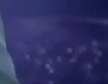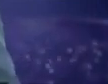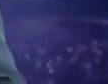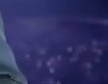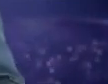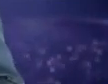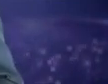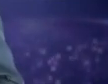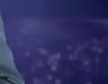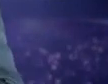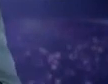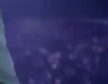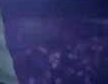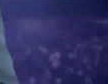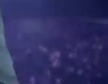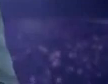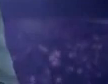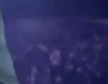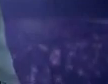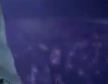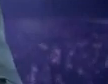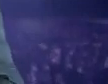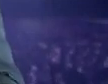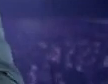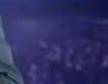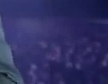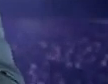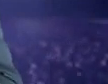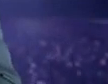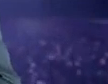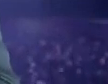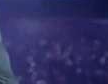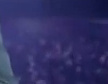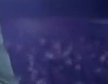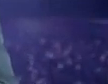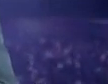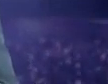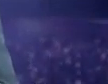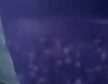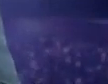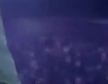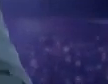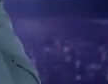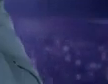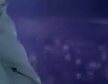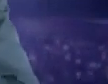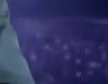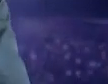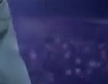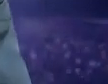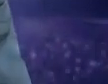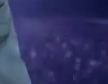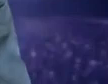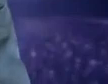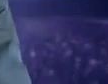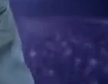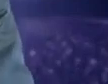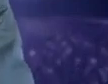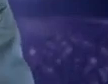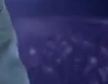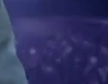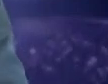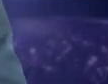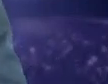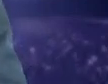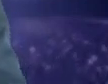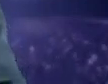the Lord, Pastor Dr. William Kumoyi, will be coming up to minister to us shortly. But before he comes up, let me tell you